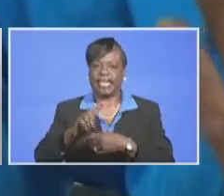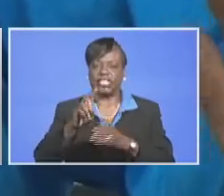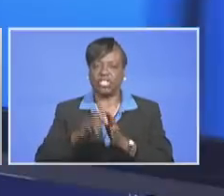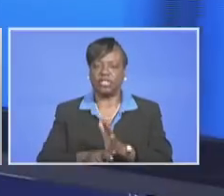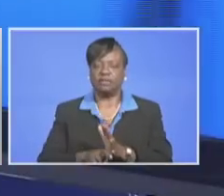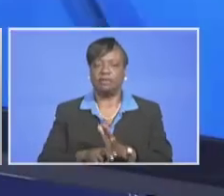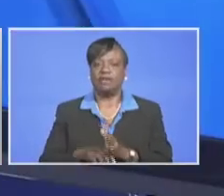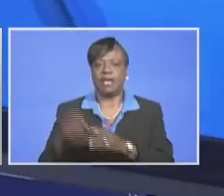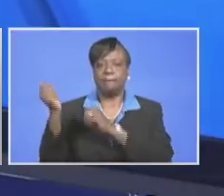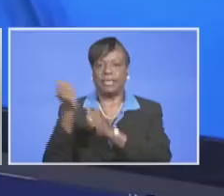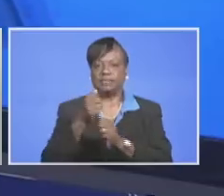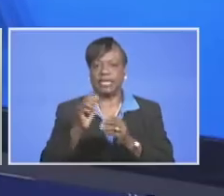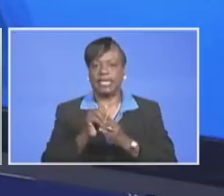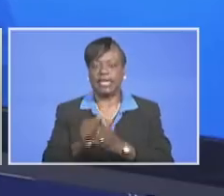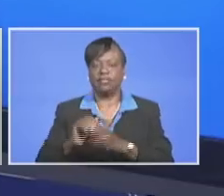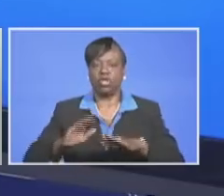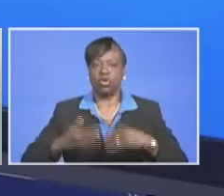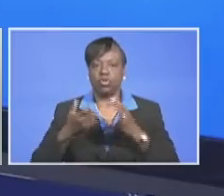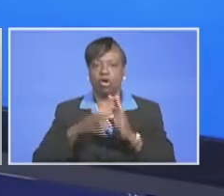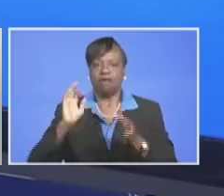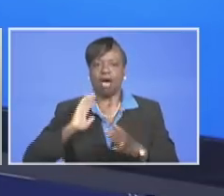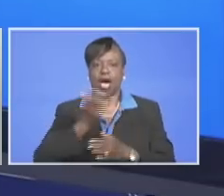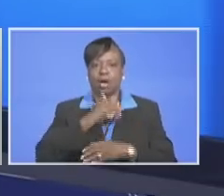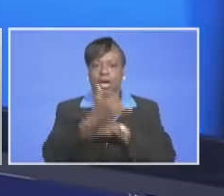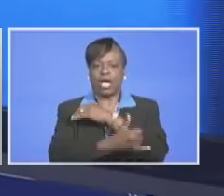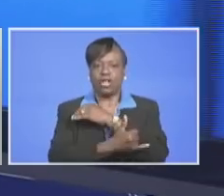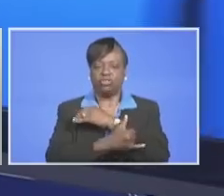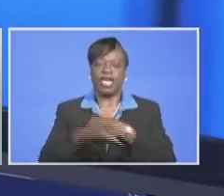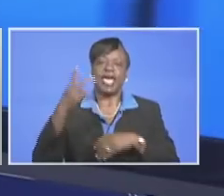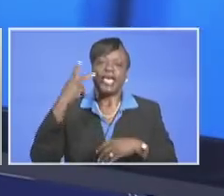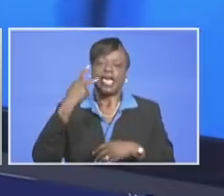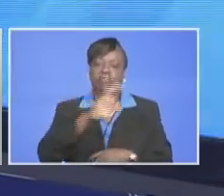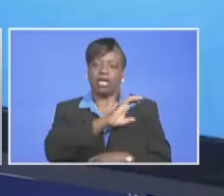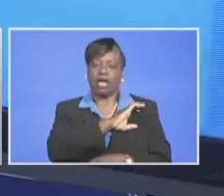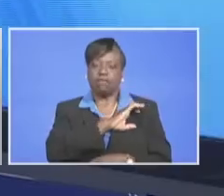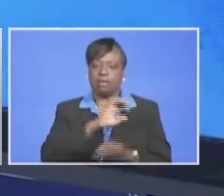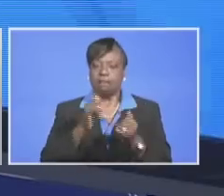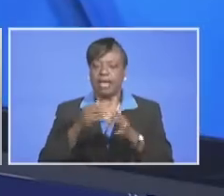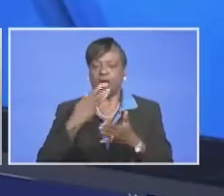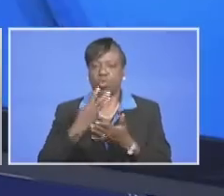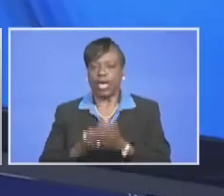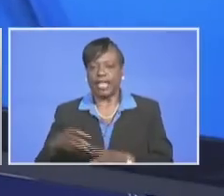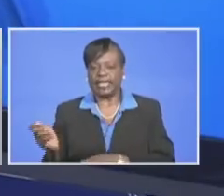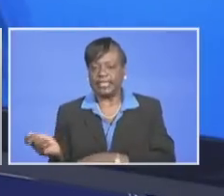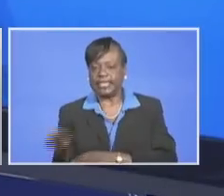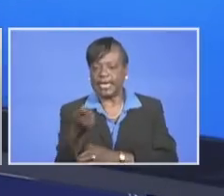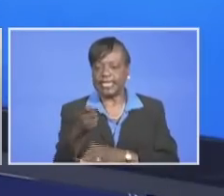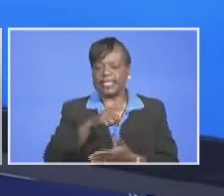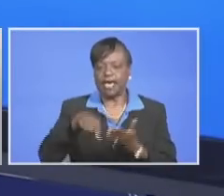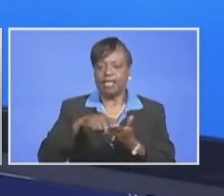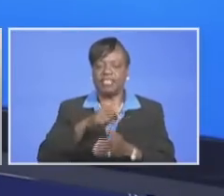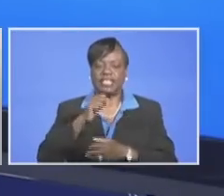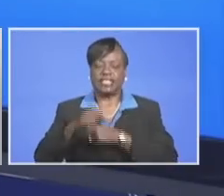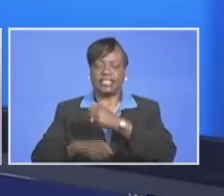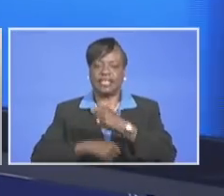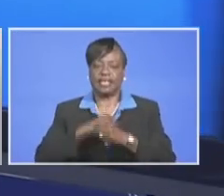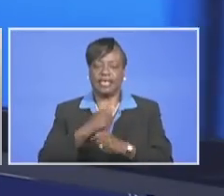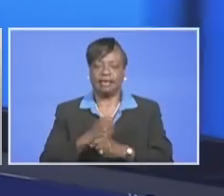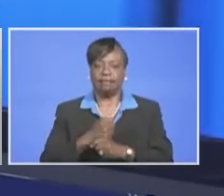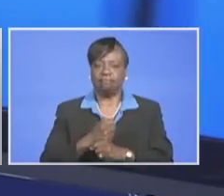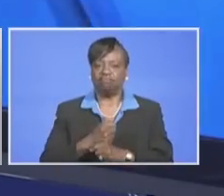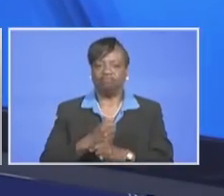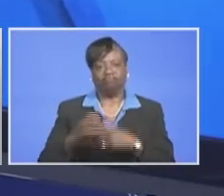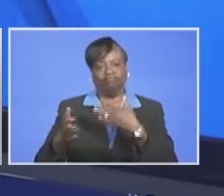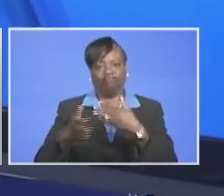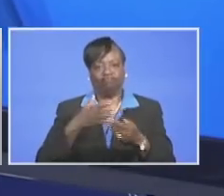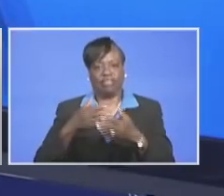country. Kerry Cartwright has been playing well on the pro tennis circuit so far this year, despite funding issues. But while